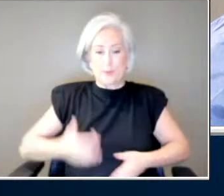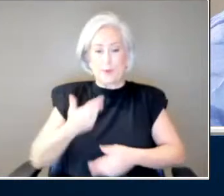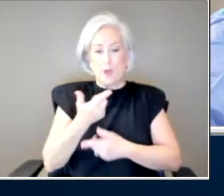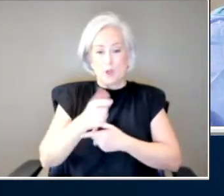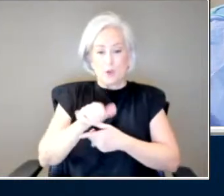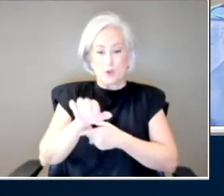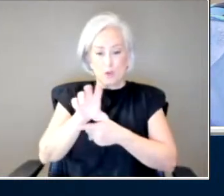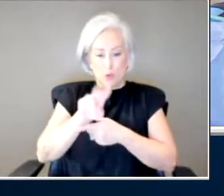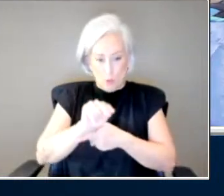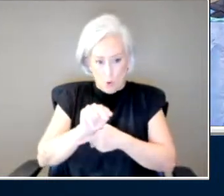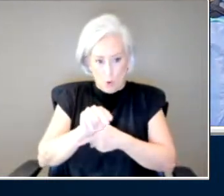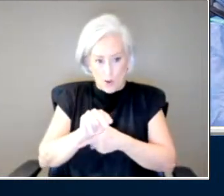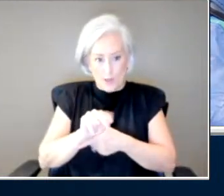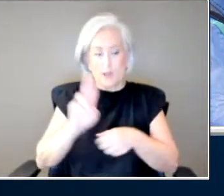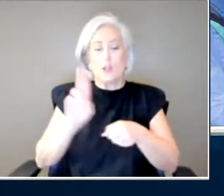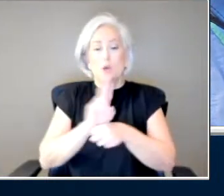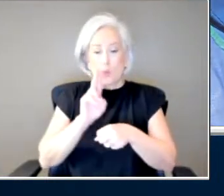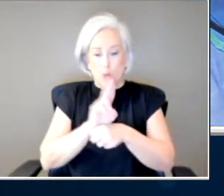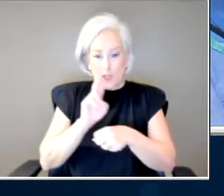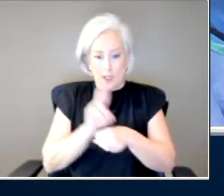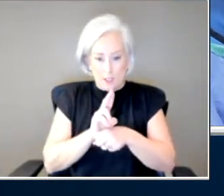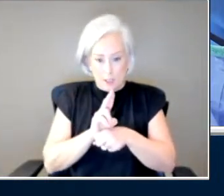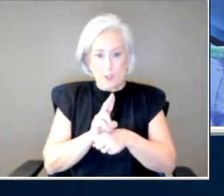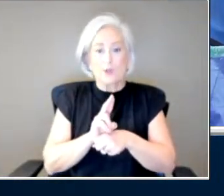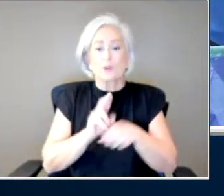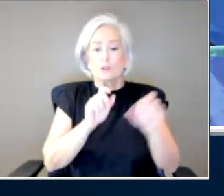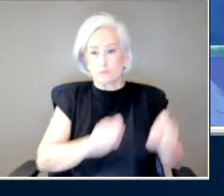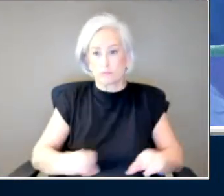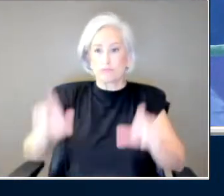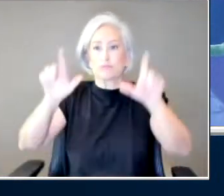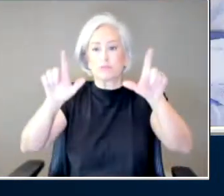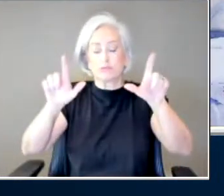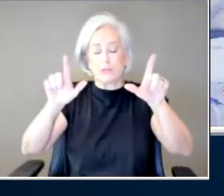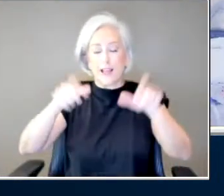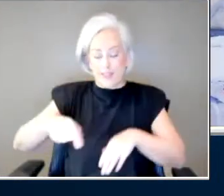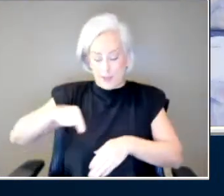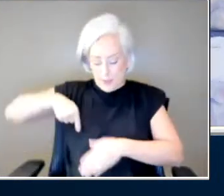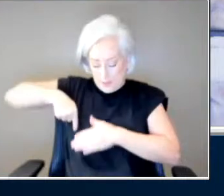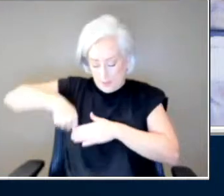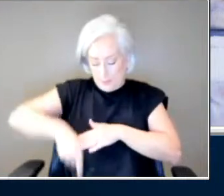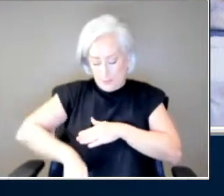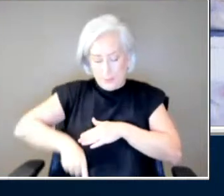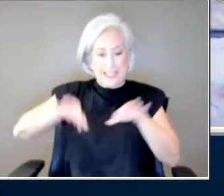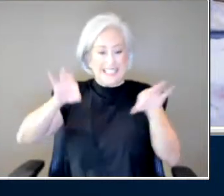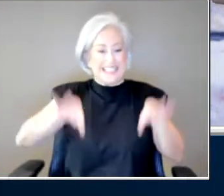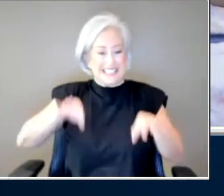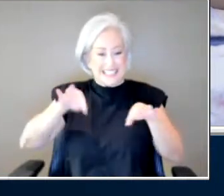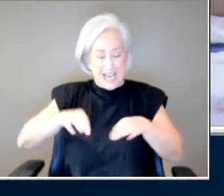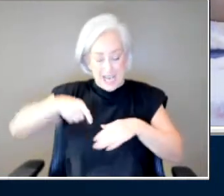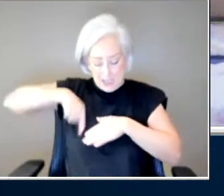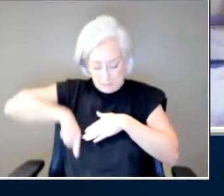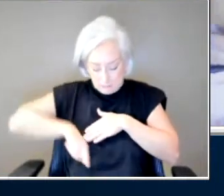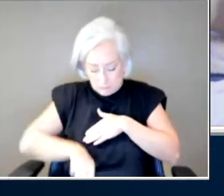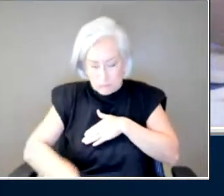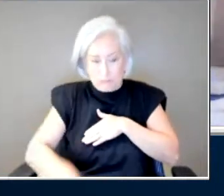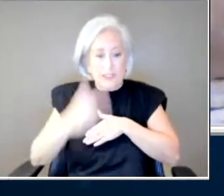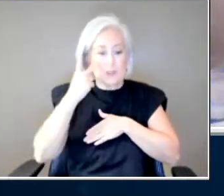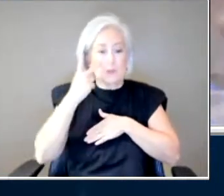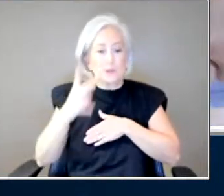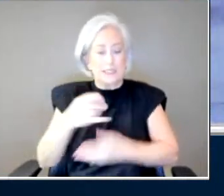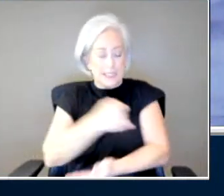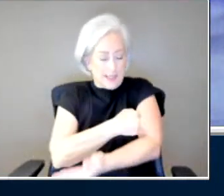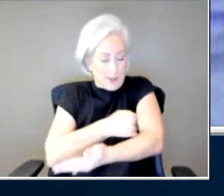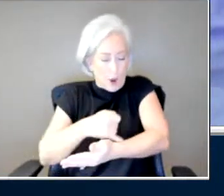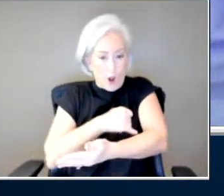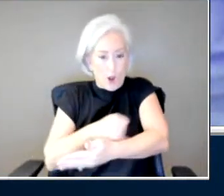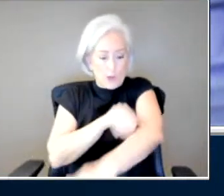using contrast dye over to take a look at some of the pictures, take a look at some of the vessels in the knee, see which ones are abnormal, and then we'll treat them with